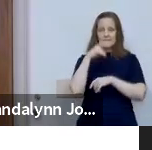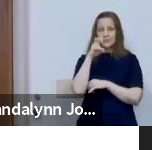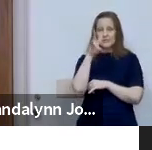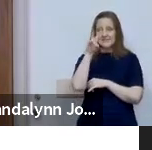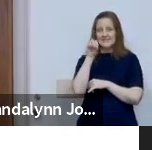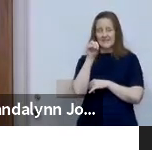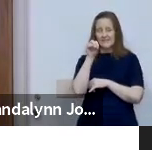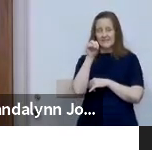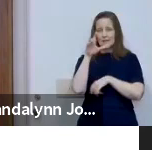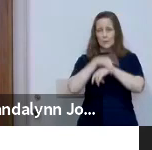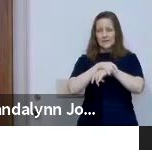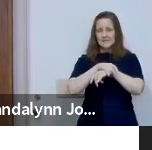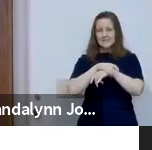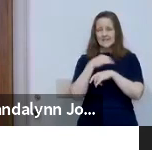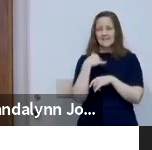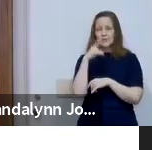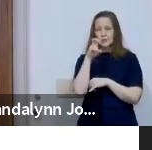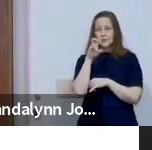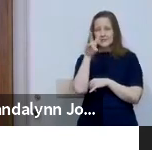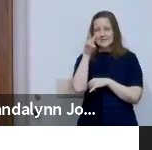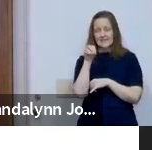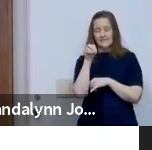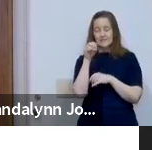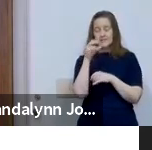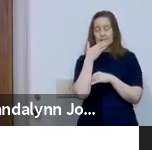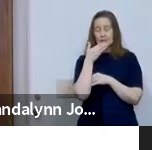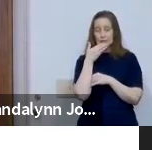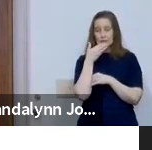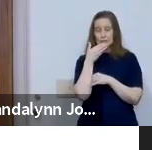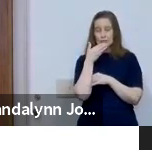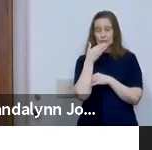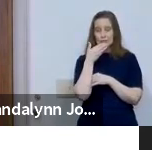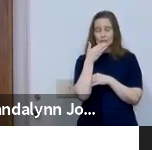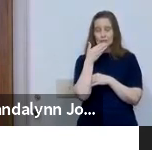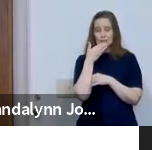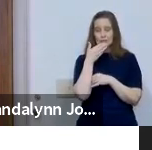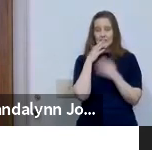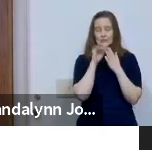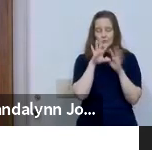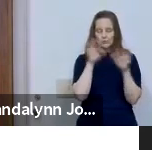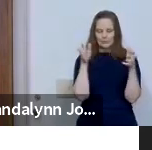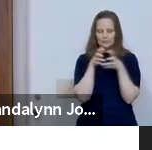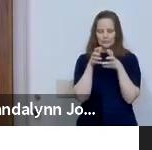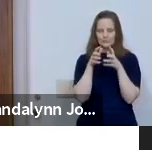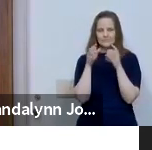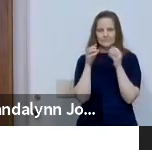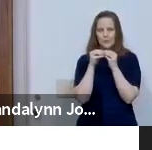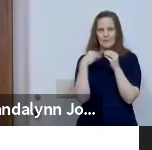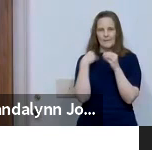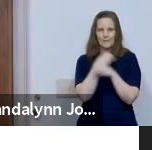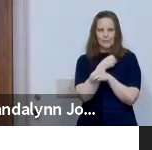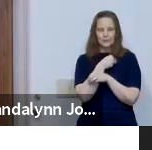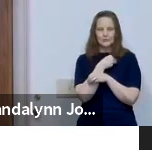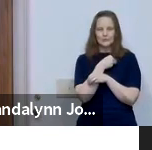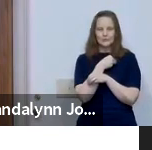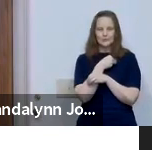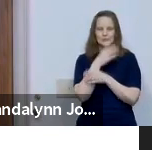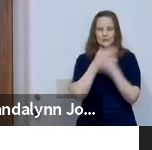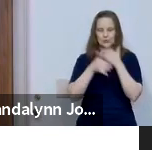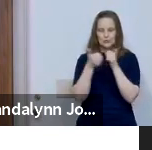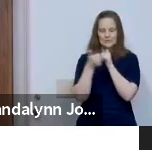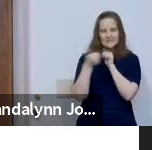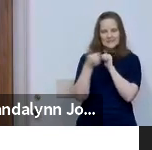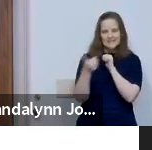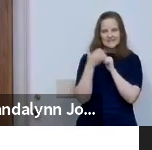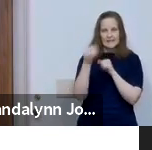and we have 270 unique colors. Students will congregate with those members with social distancing and